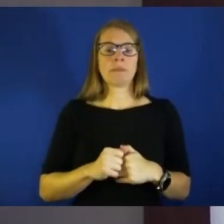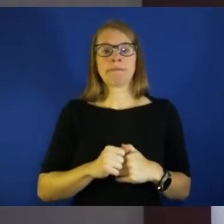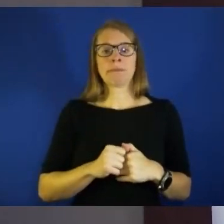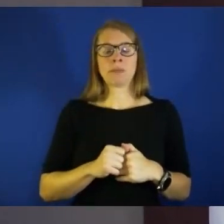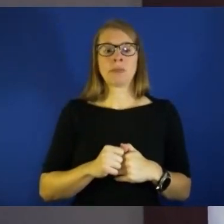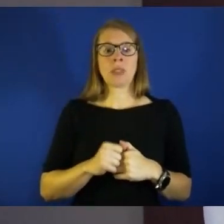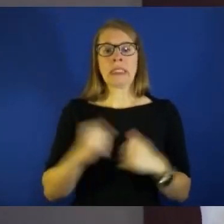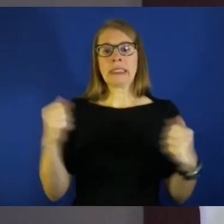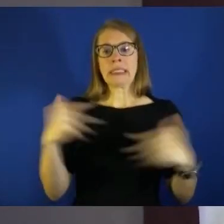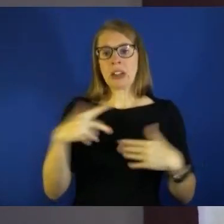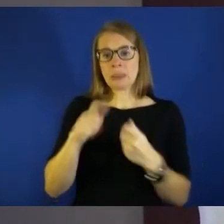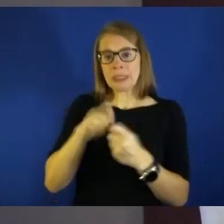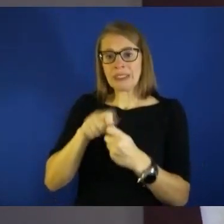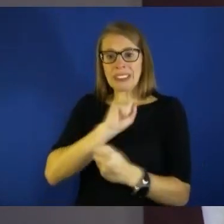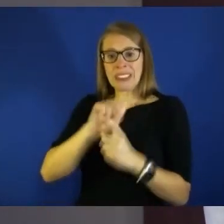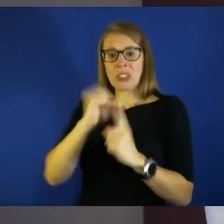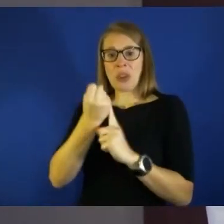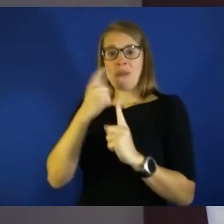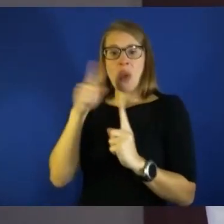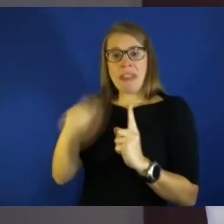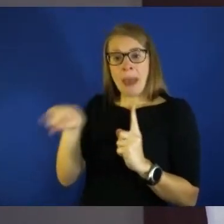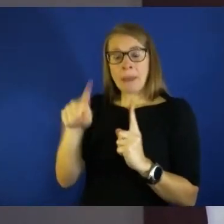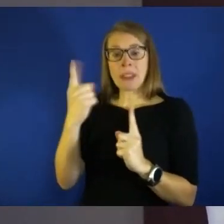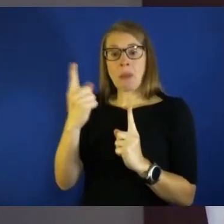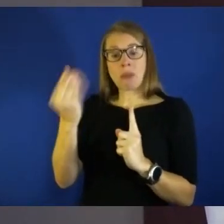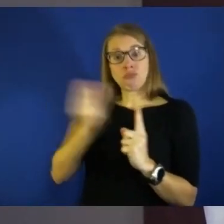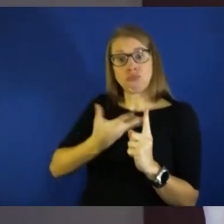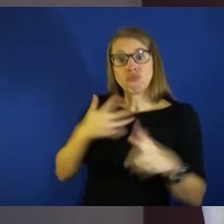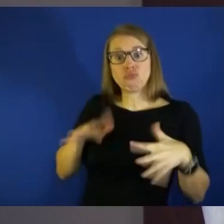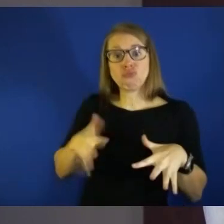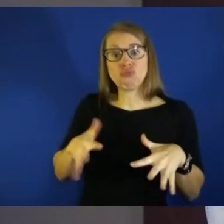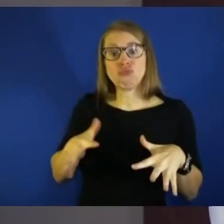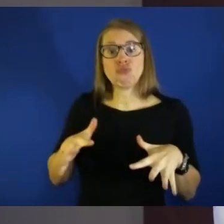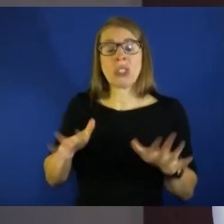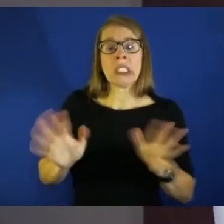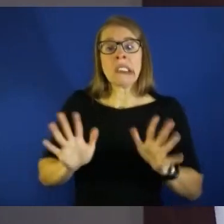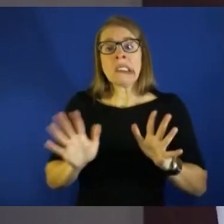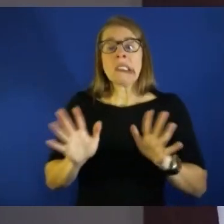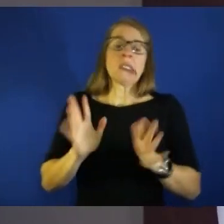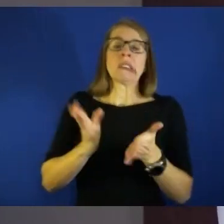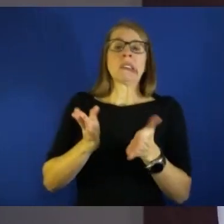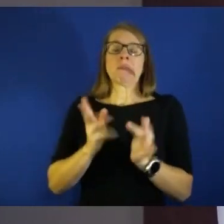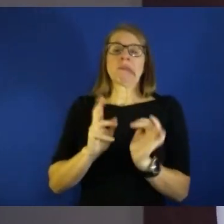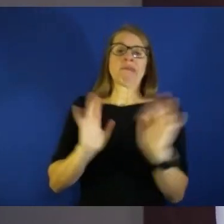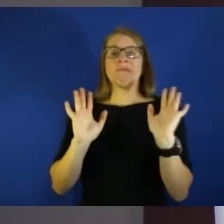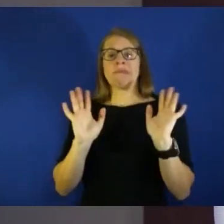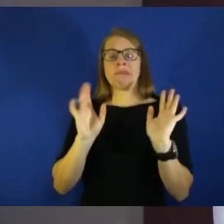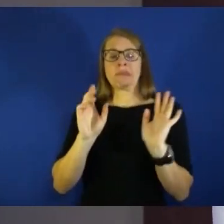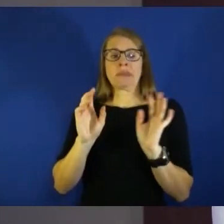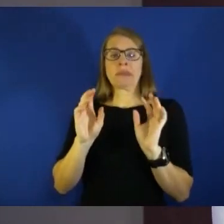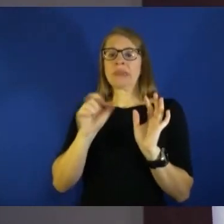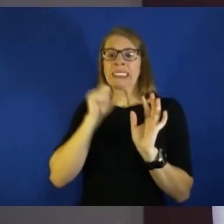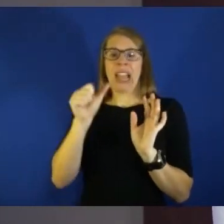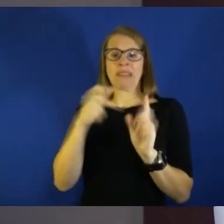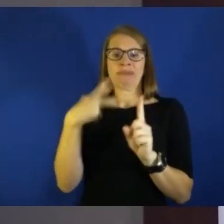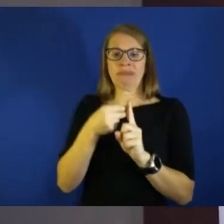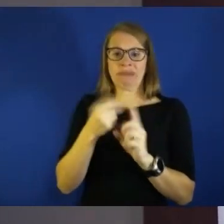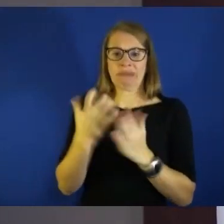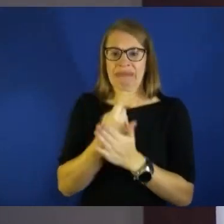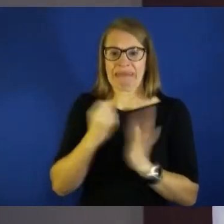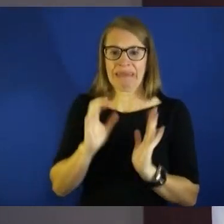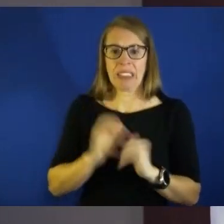situation for them. Somebody told them something that made them nervous, and they were just too scared to get it. And so, sometimes you'll